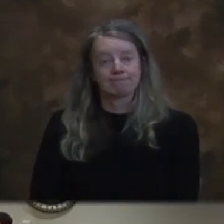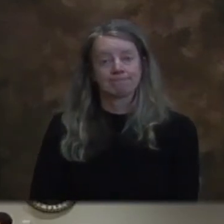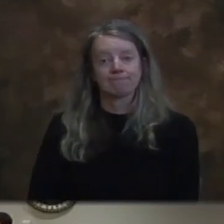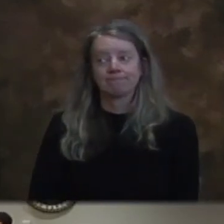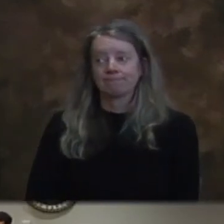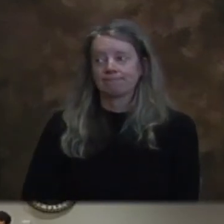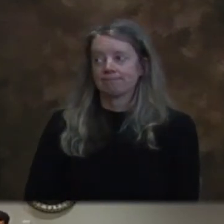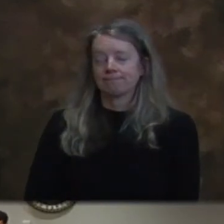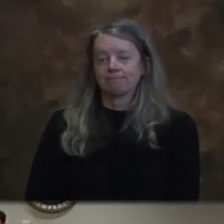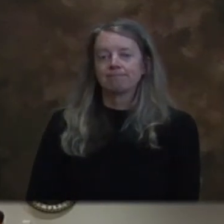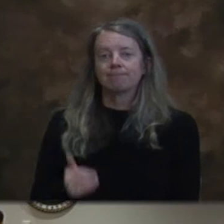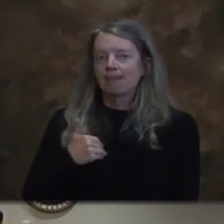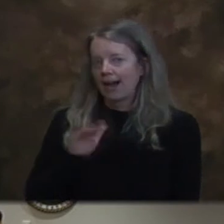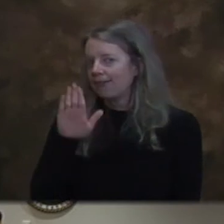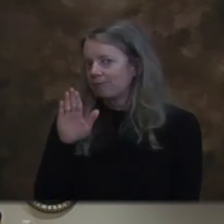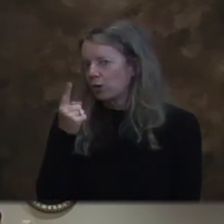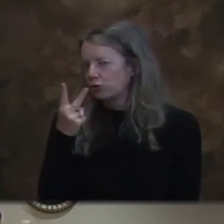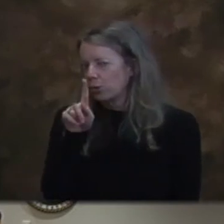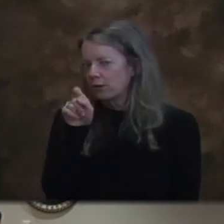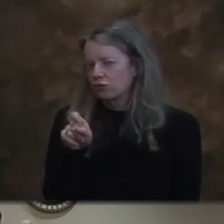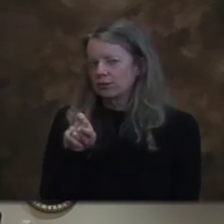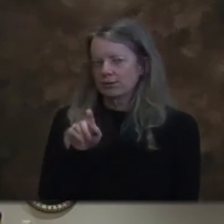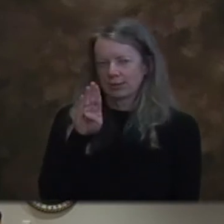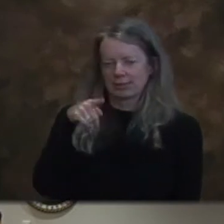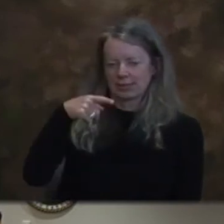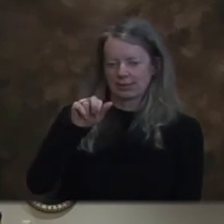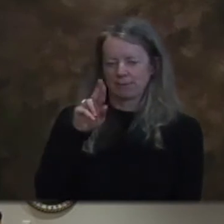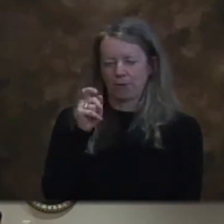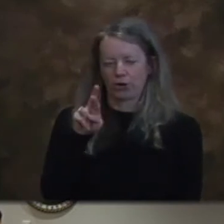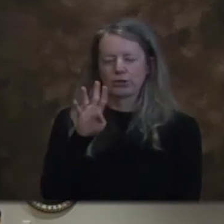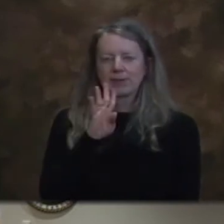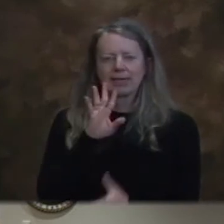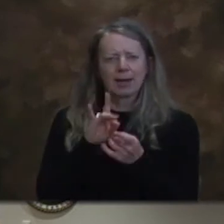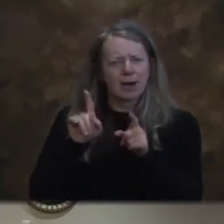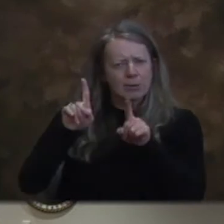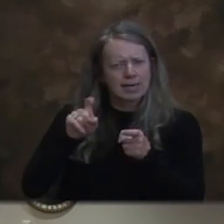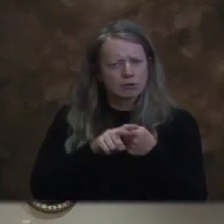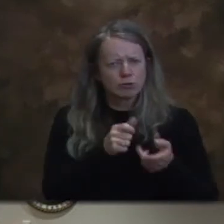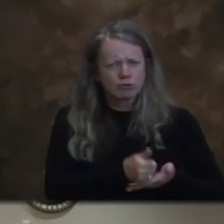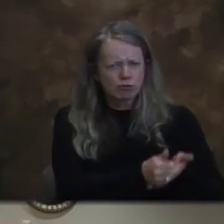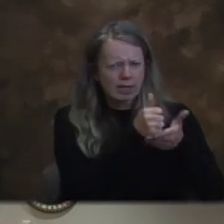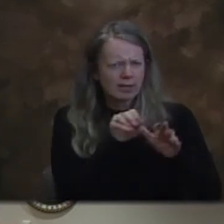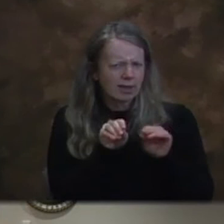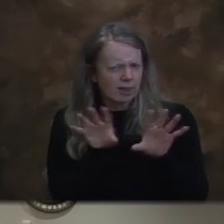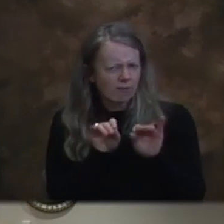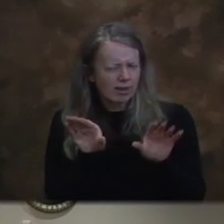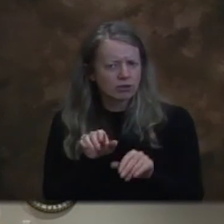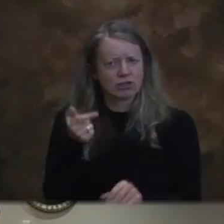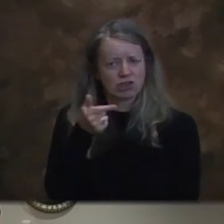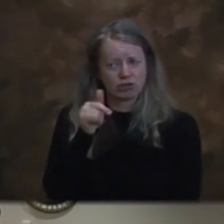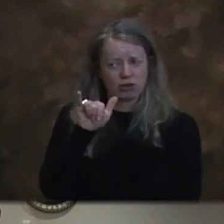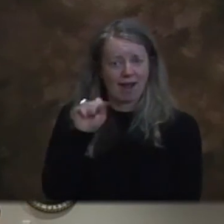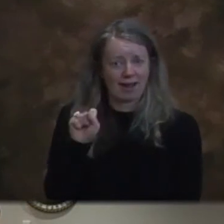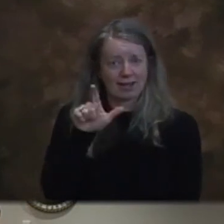I've got a couple, I guess, test to treat questions or clarifications. The GIS link that you